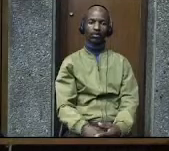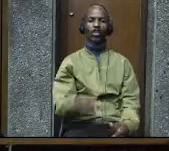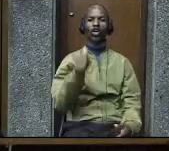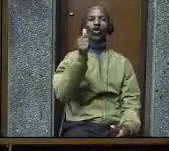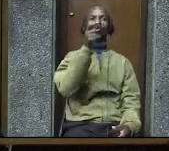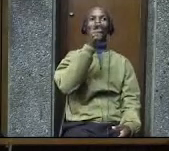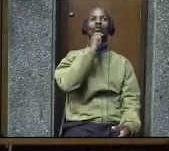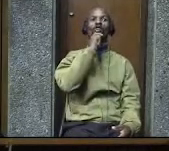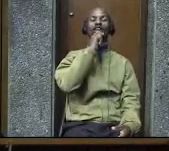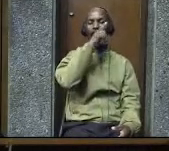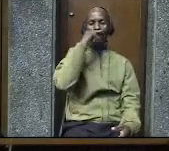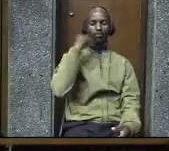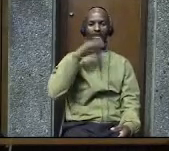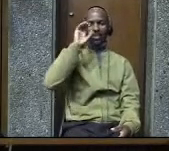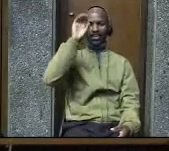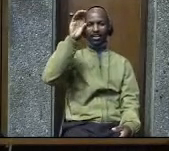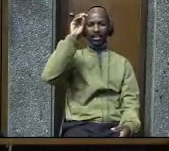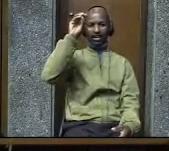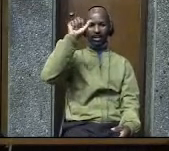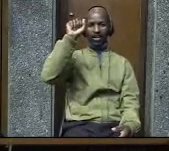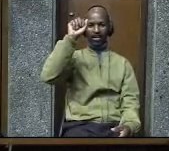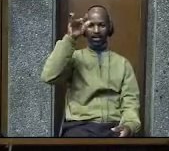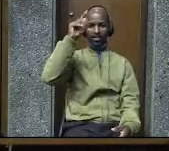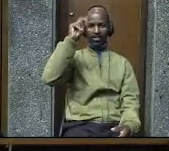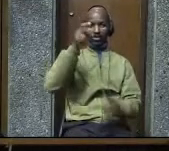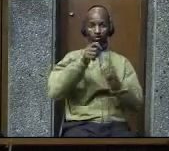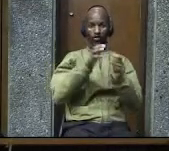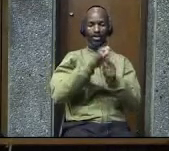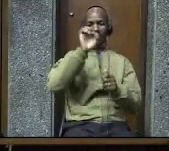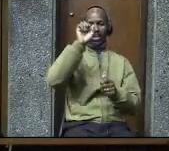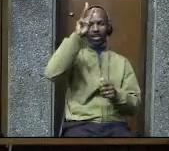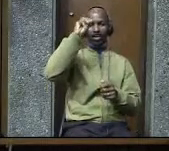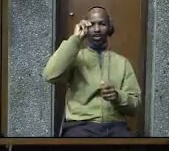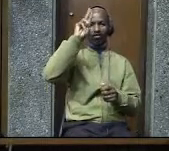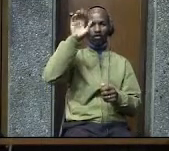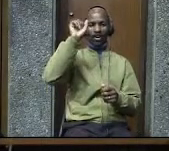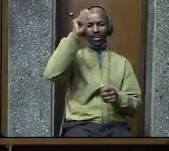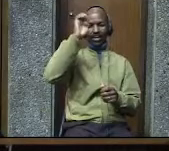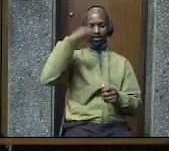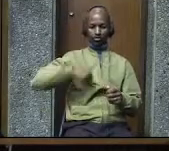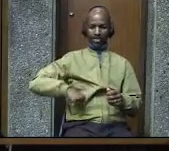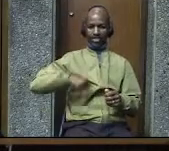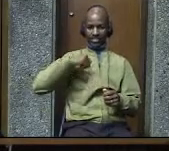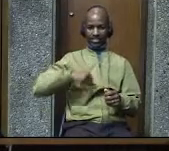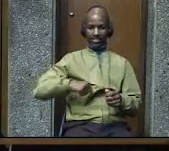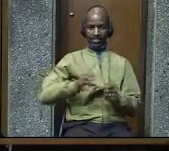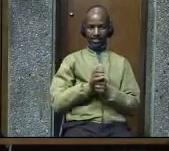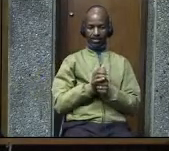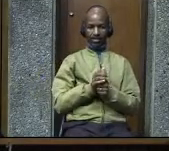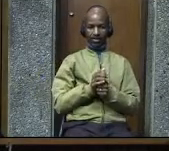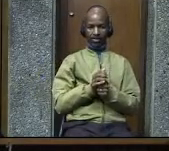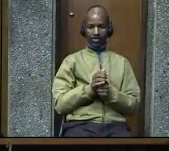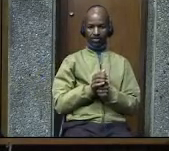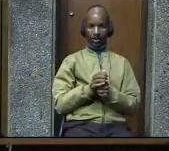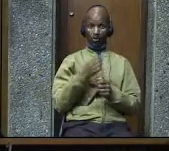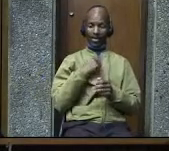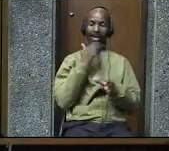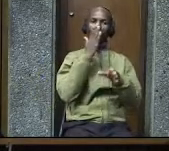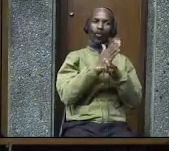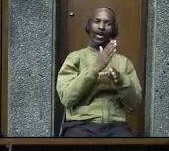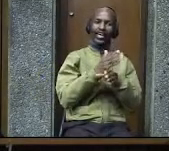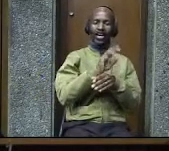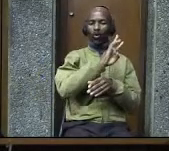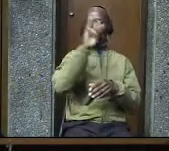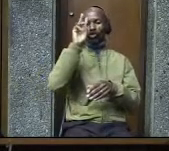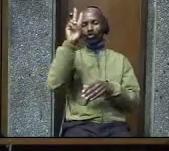morning. I'm Councillor Sabron Smith from Imphilene Local Municipality. I'm working in